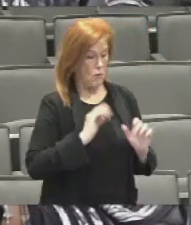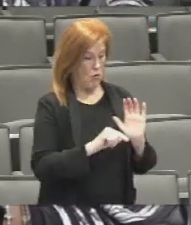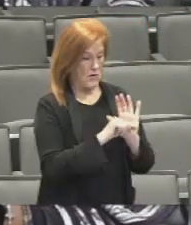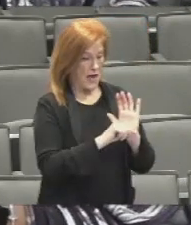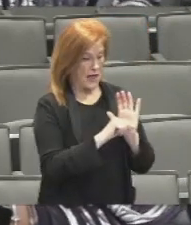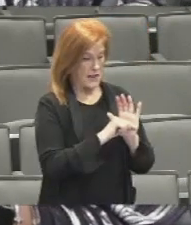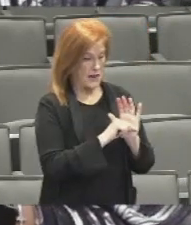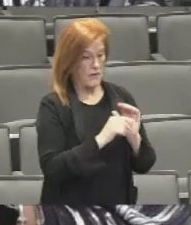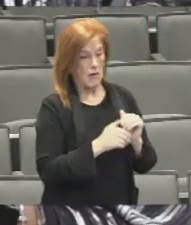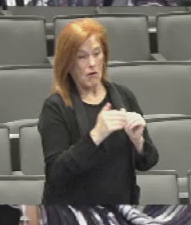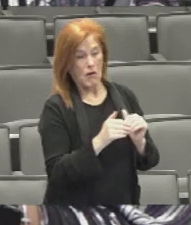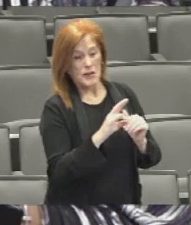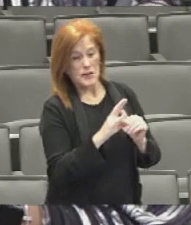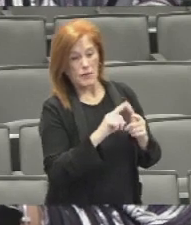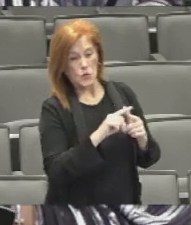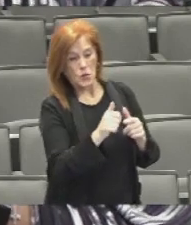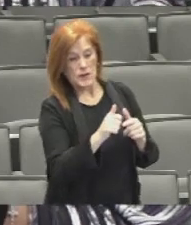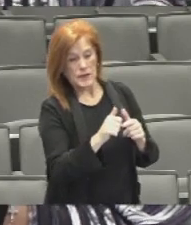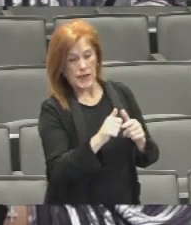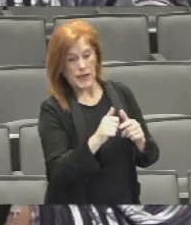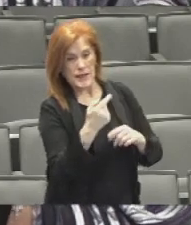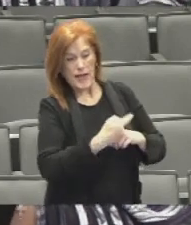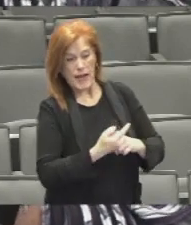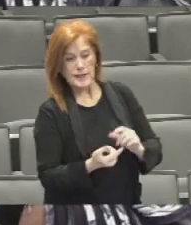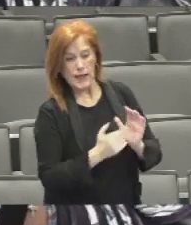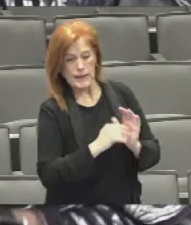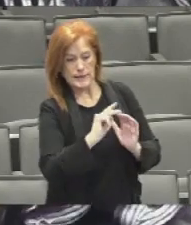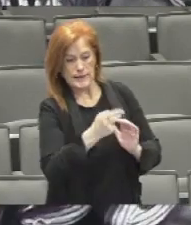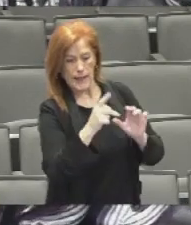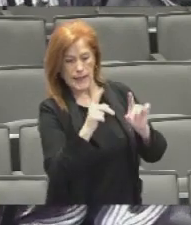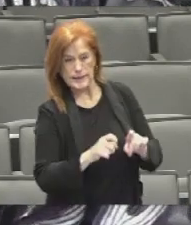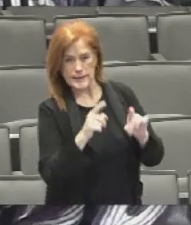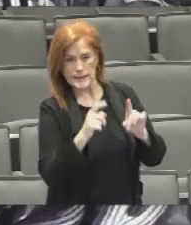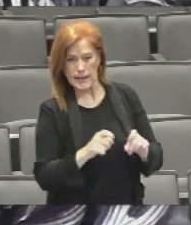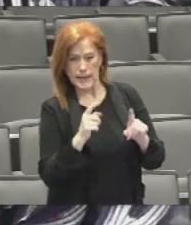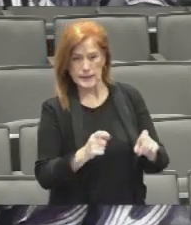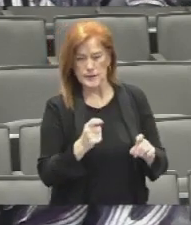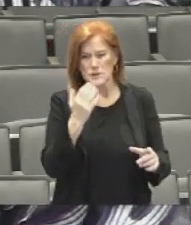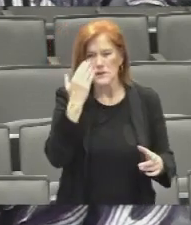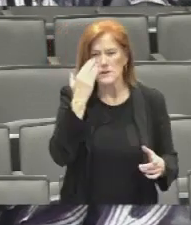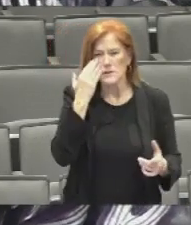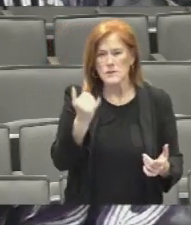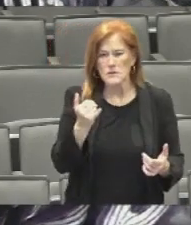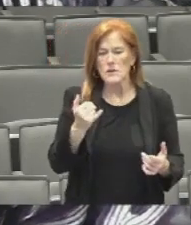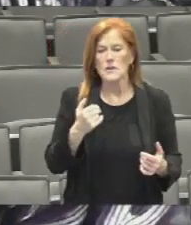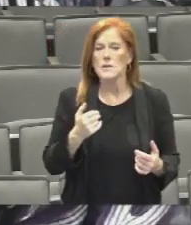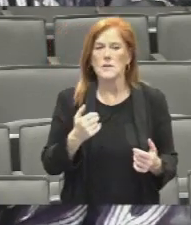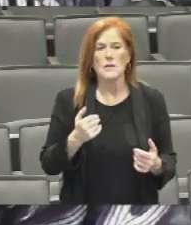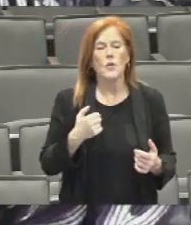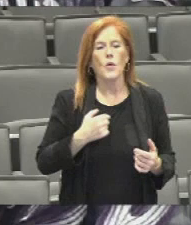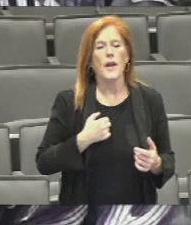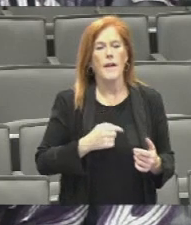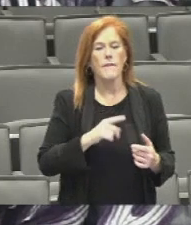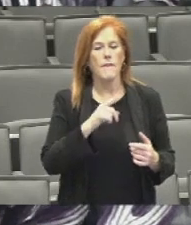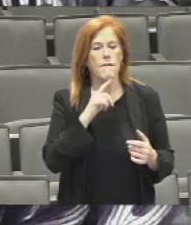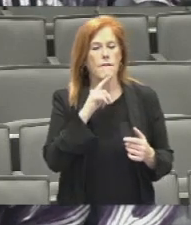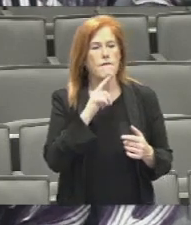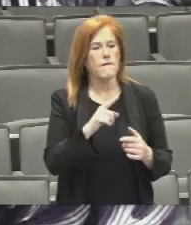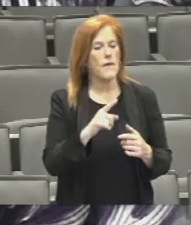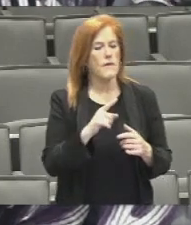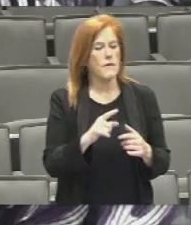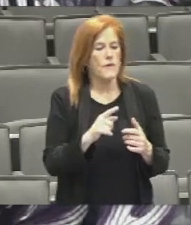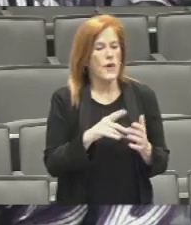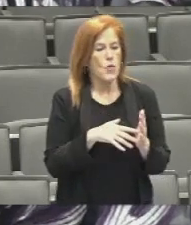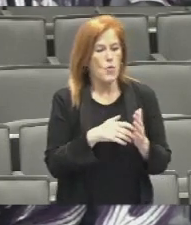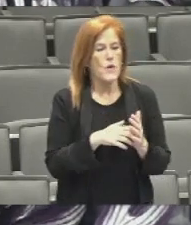the first testing. And that is because you really have a very vulnerable population, but